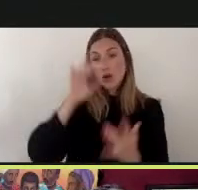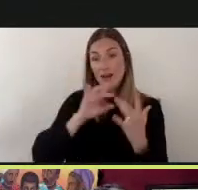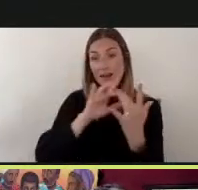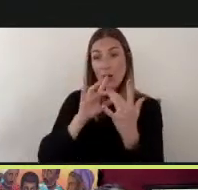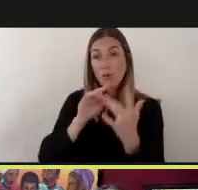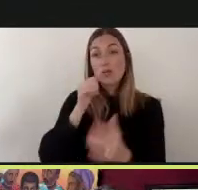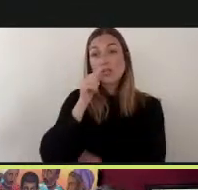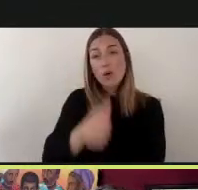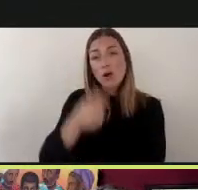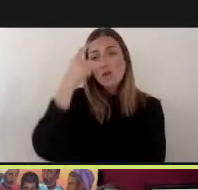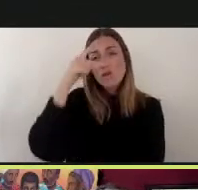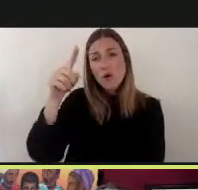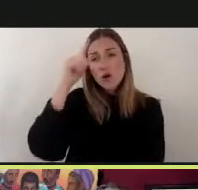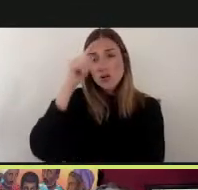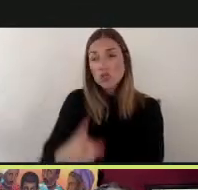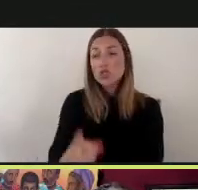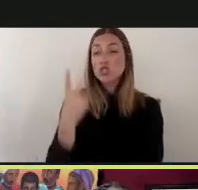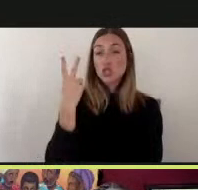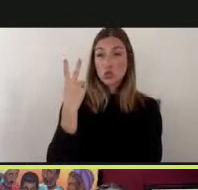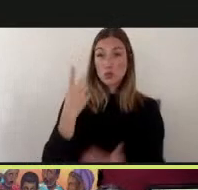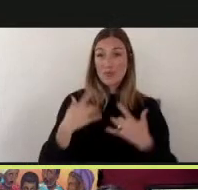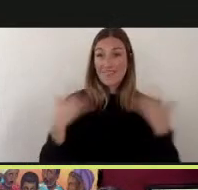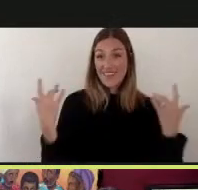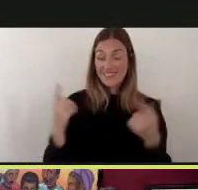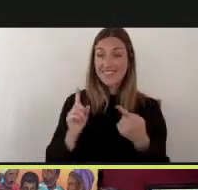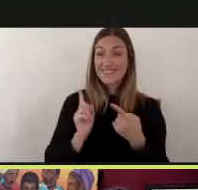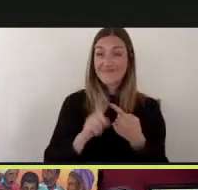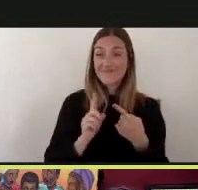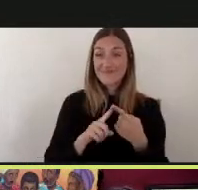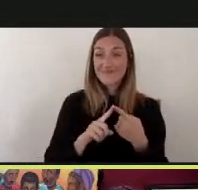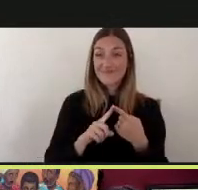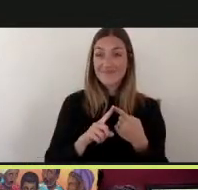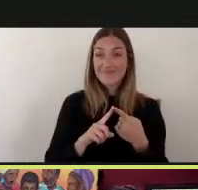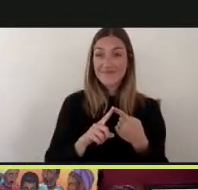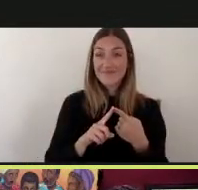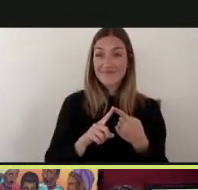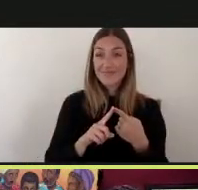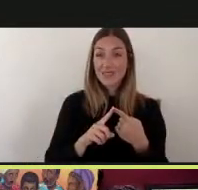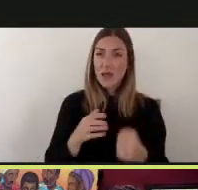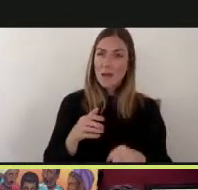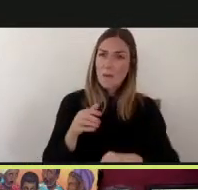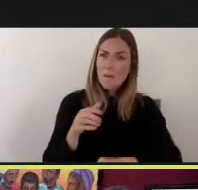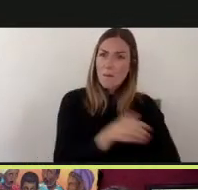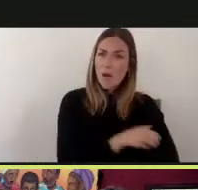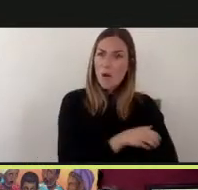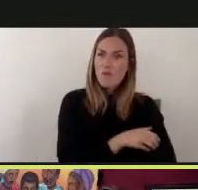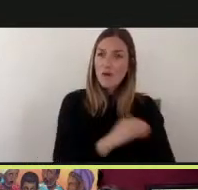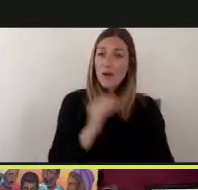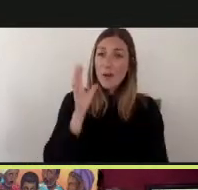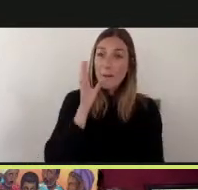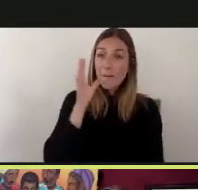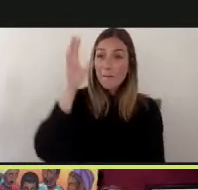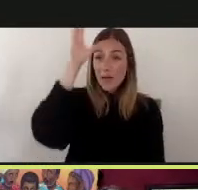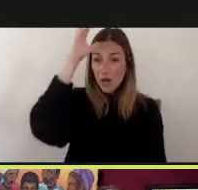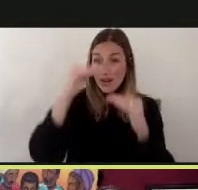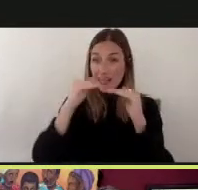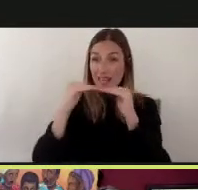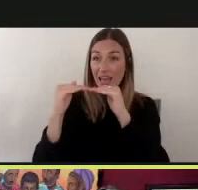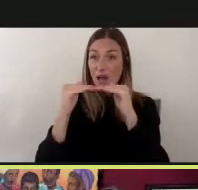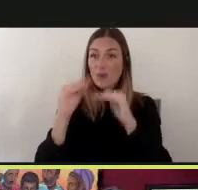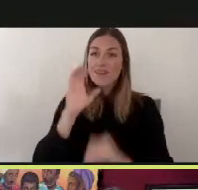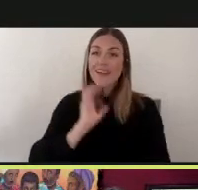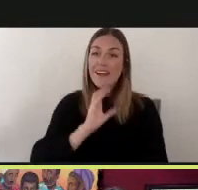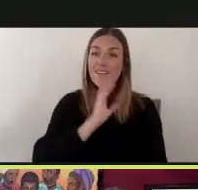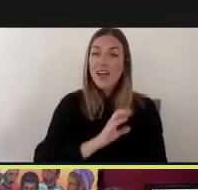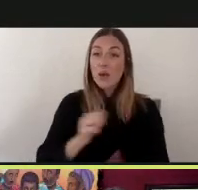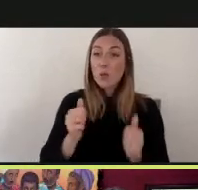for two significant events. One, we are having a powerful parent equity cafe with the